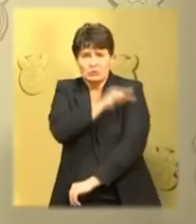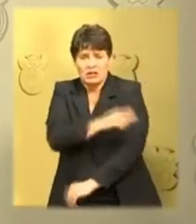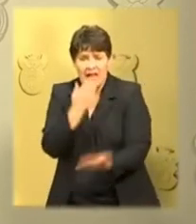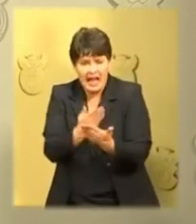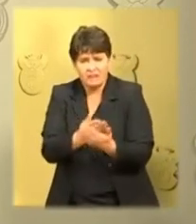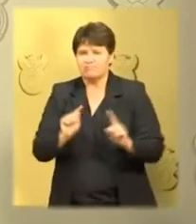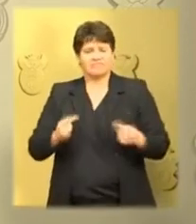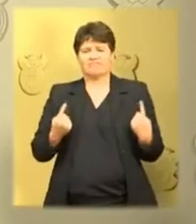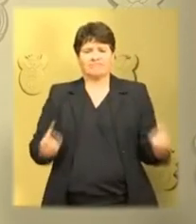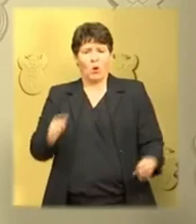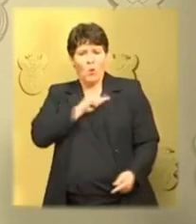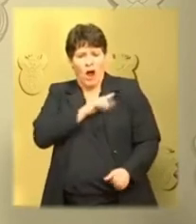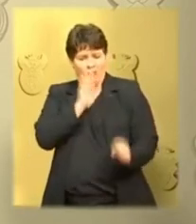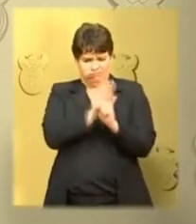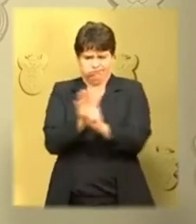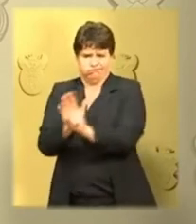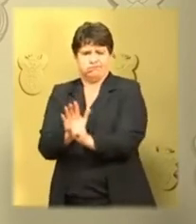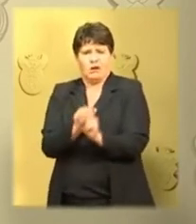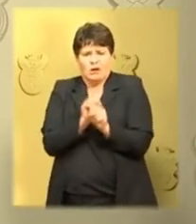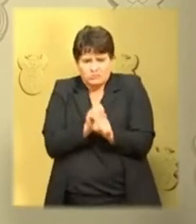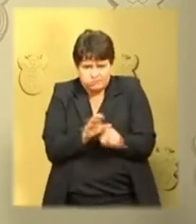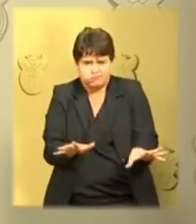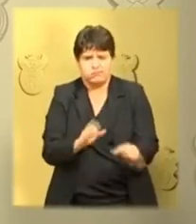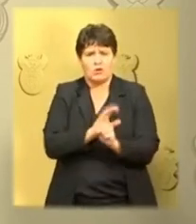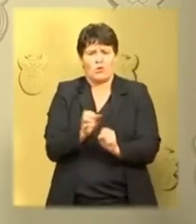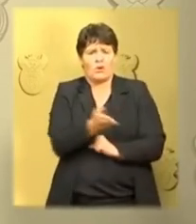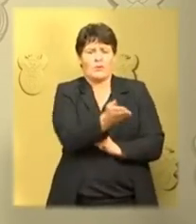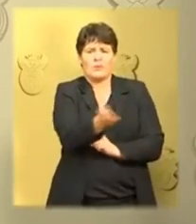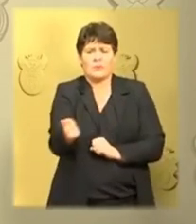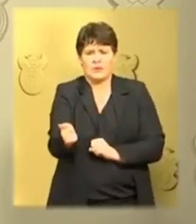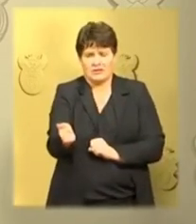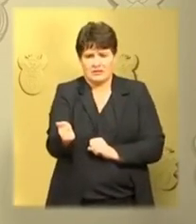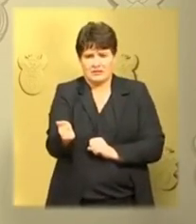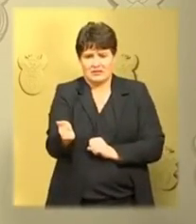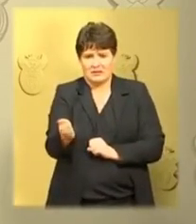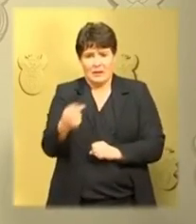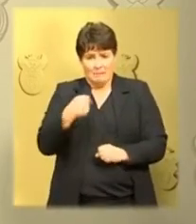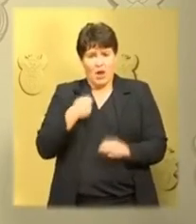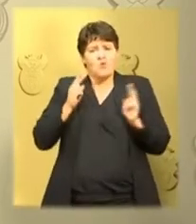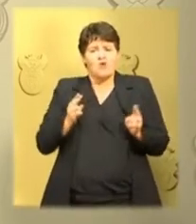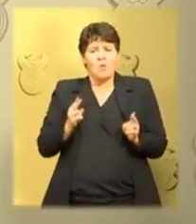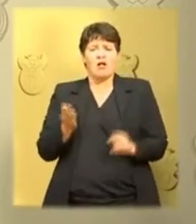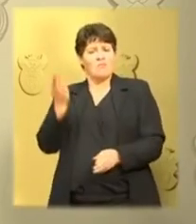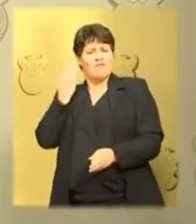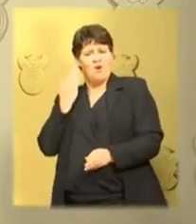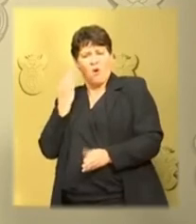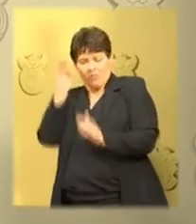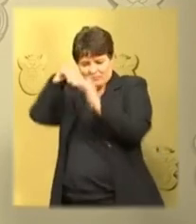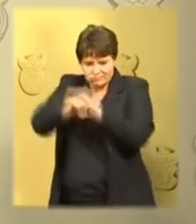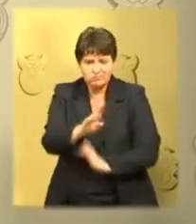And in such circumstances, many lives that could have been saved are lost.